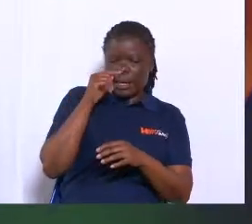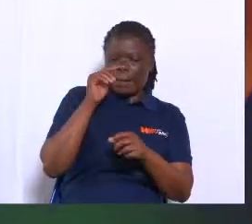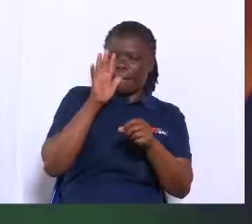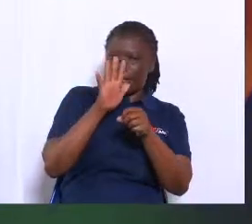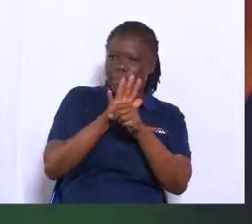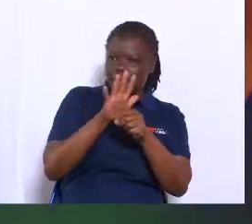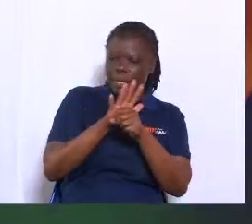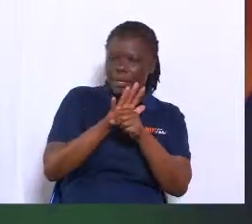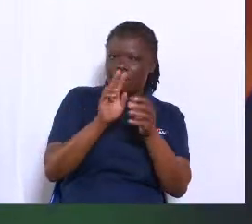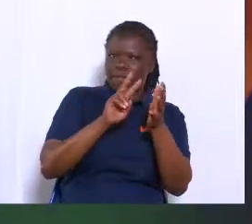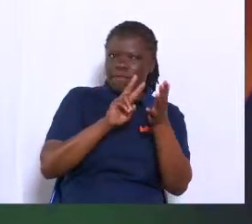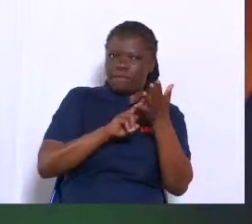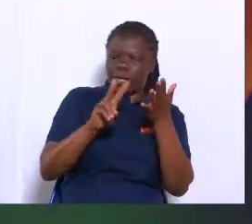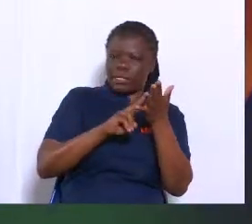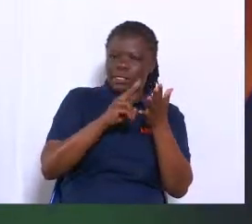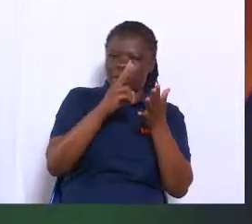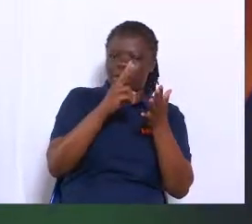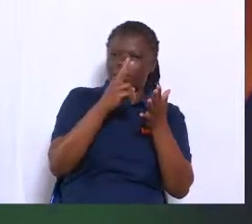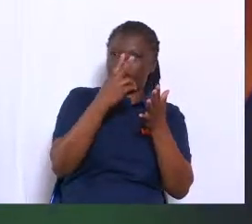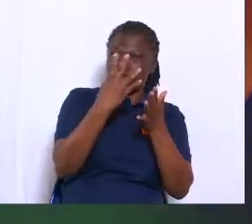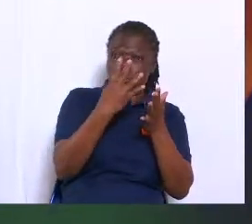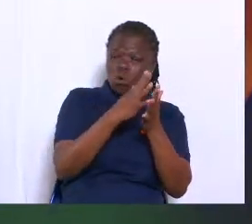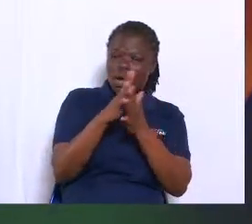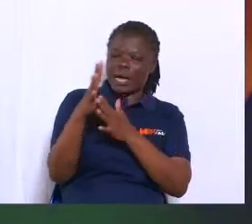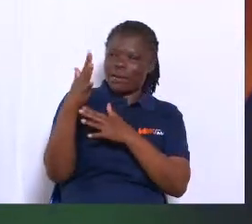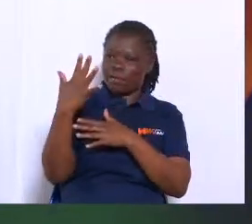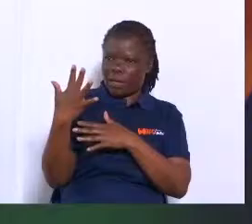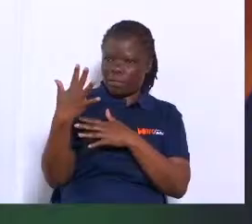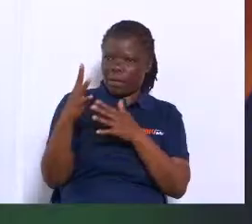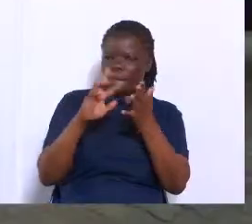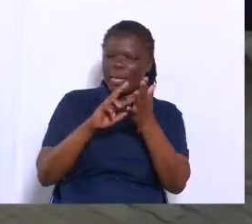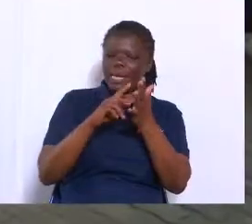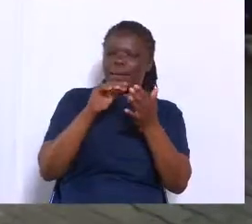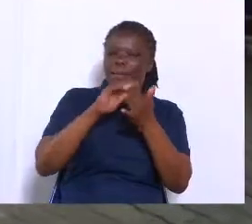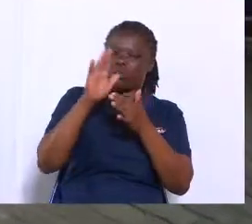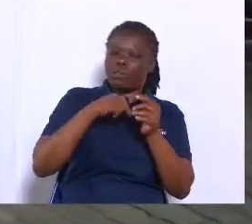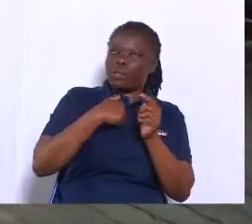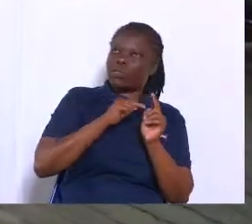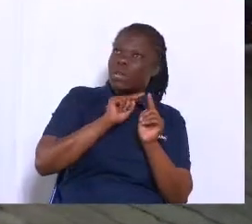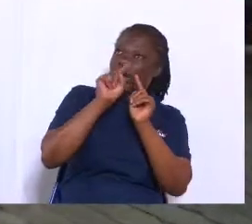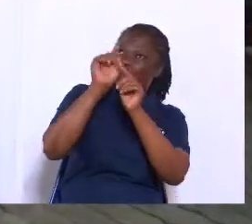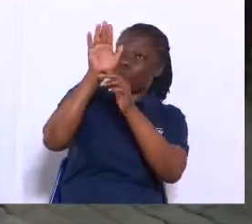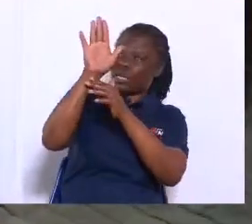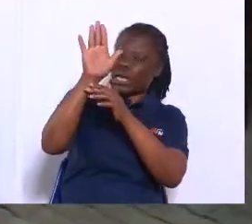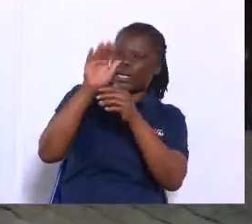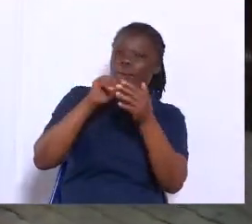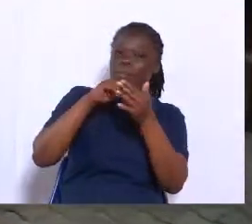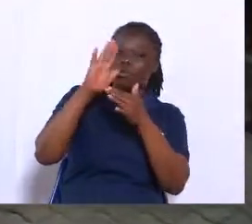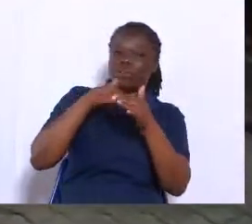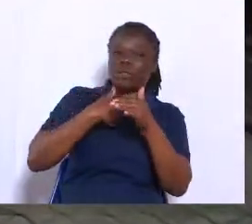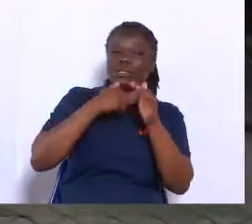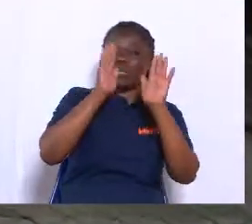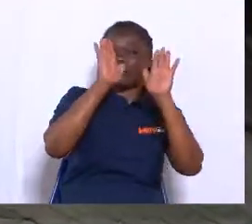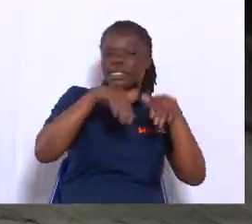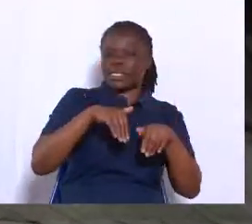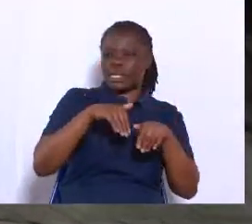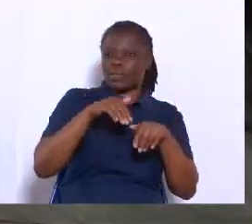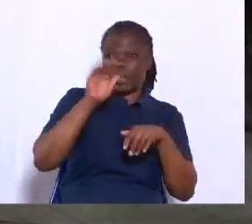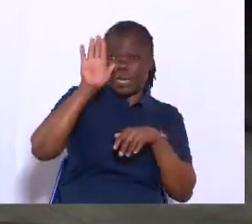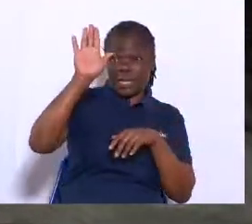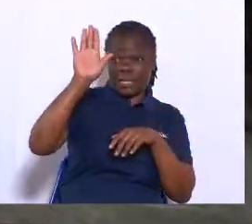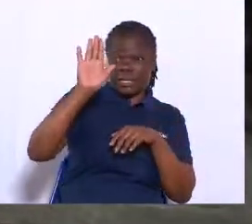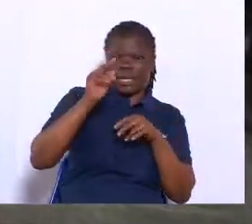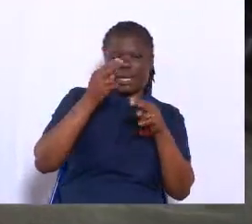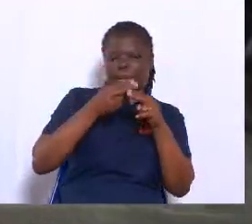and 5, "for many will come in my name, saying, 'I am Christ,' and will deceive many." He